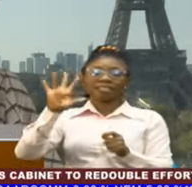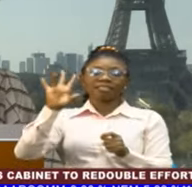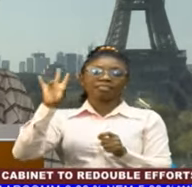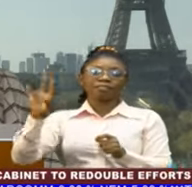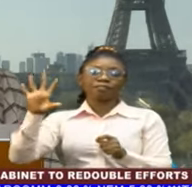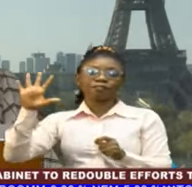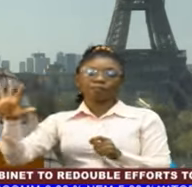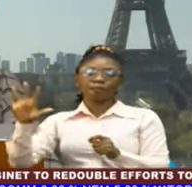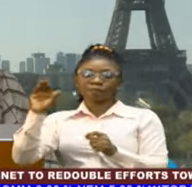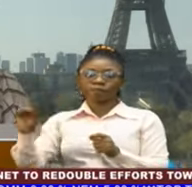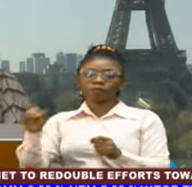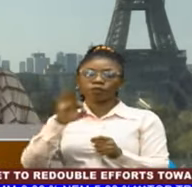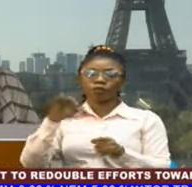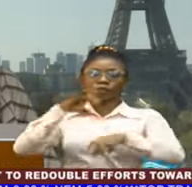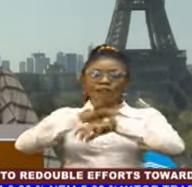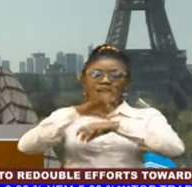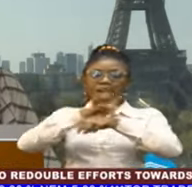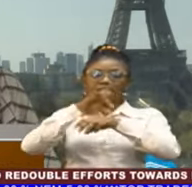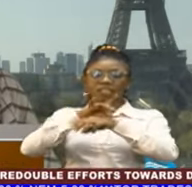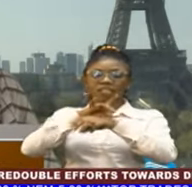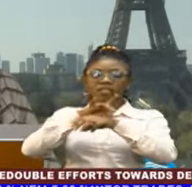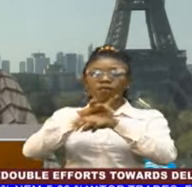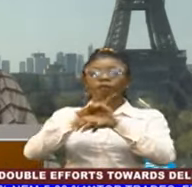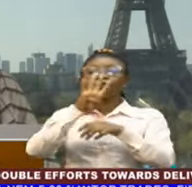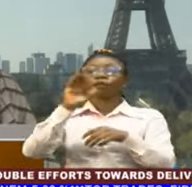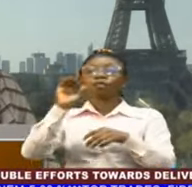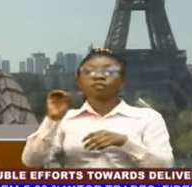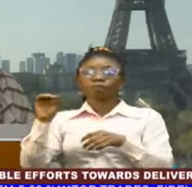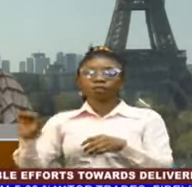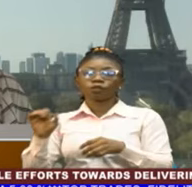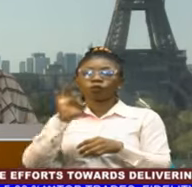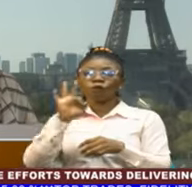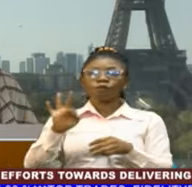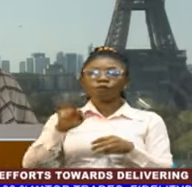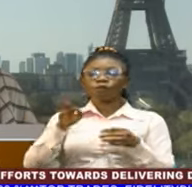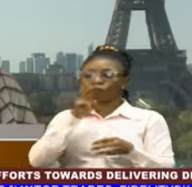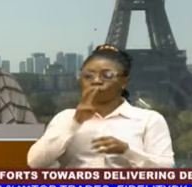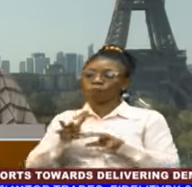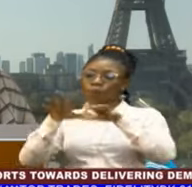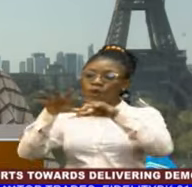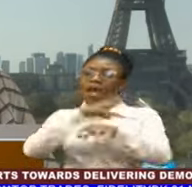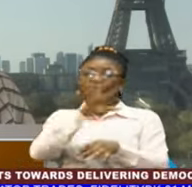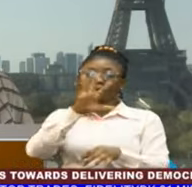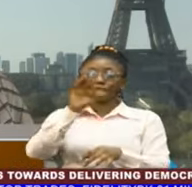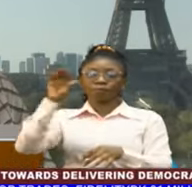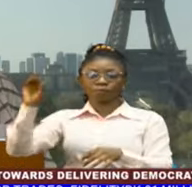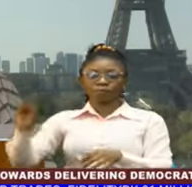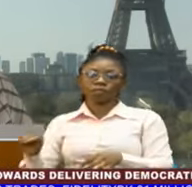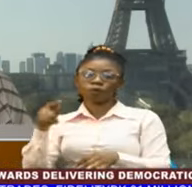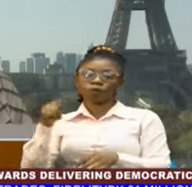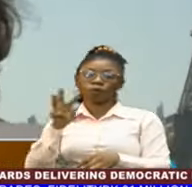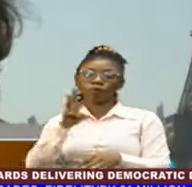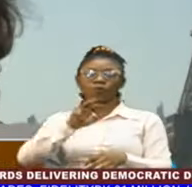Earth's ecosystems, 40% of the marine environment, and 50% of water